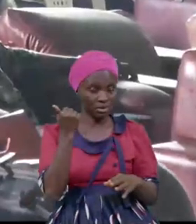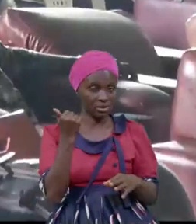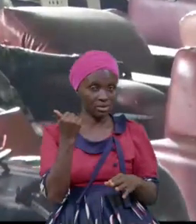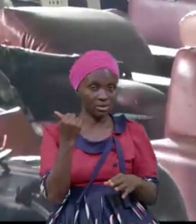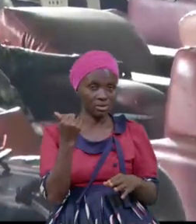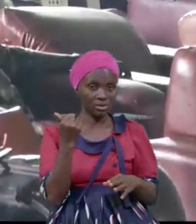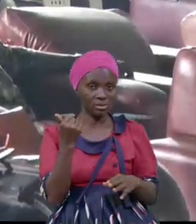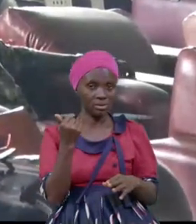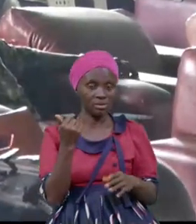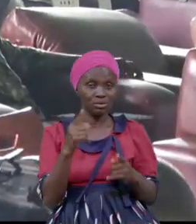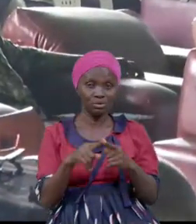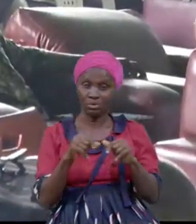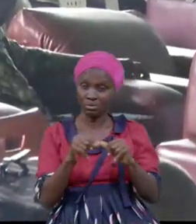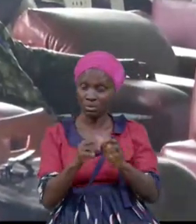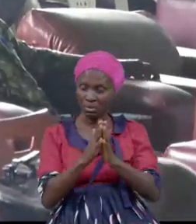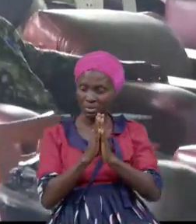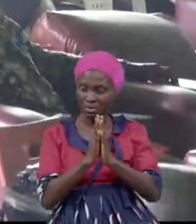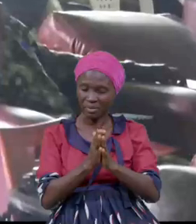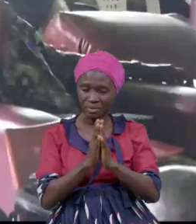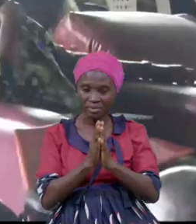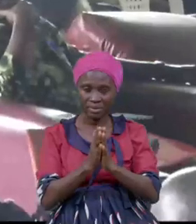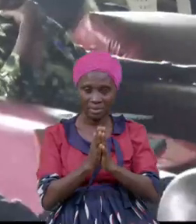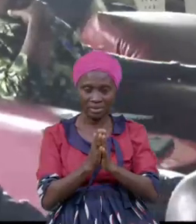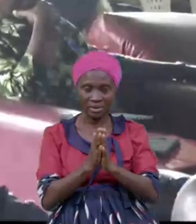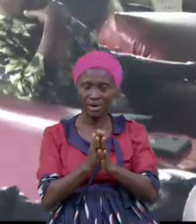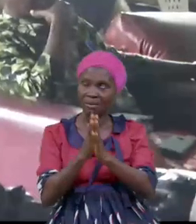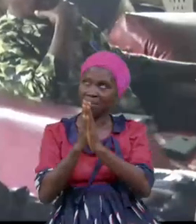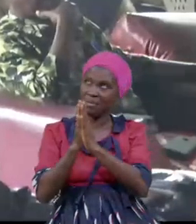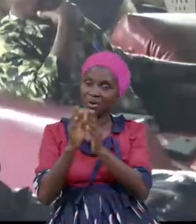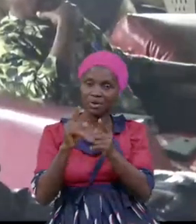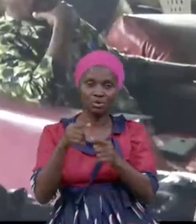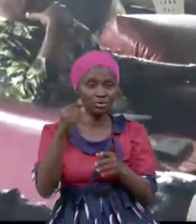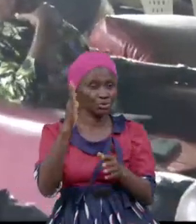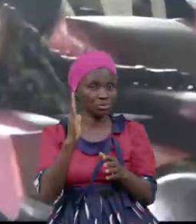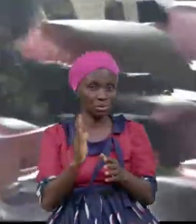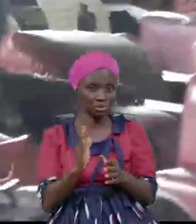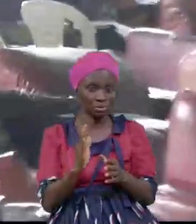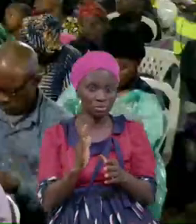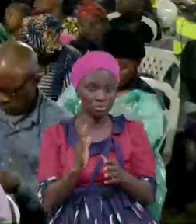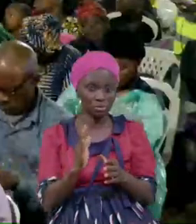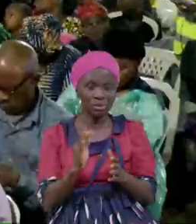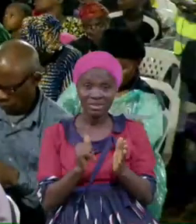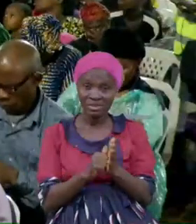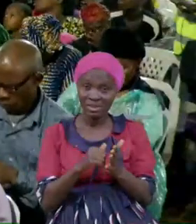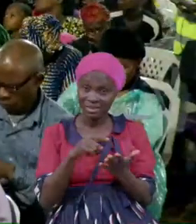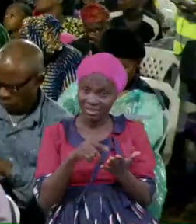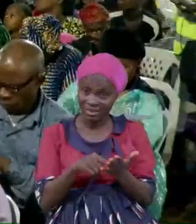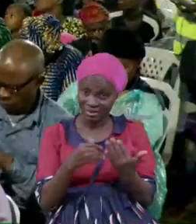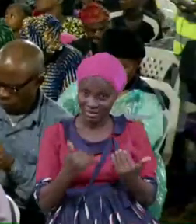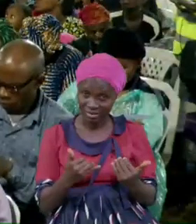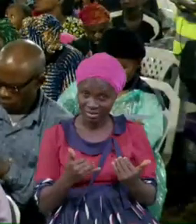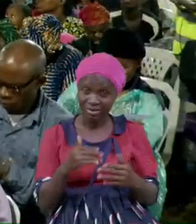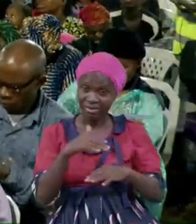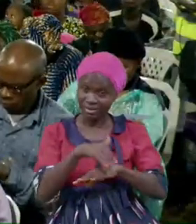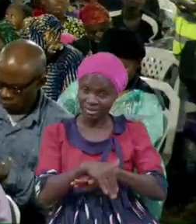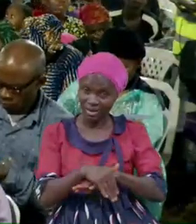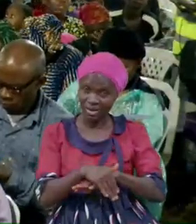be praying, calling upon the Lord, that tonight, the pastor has already told